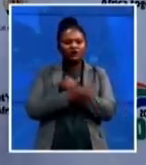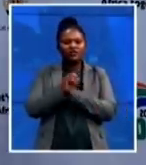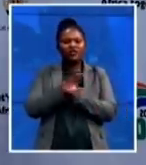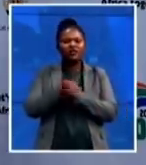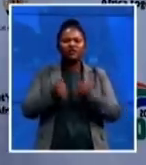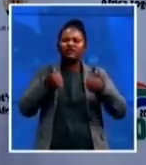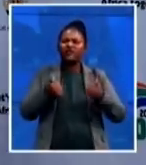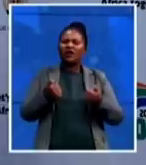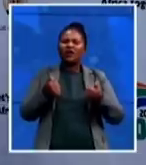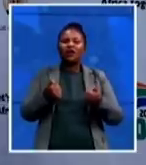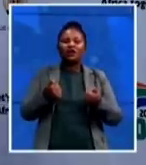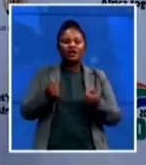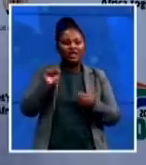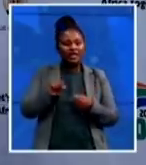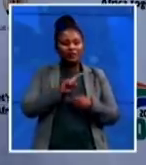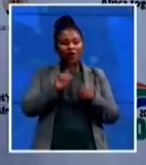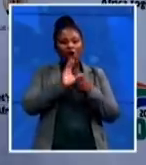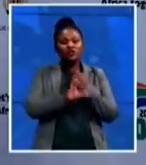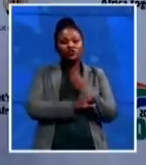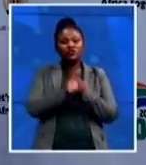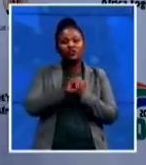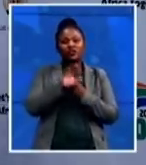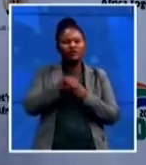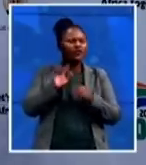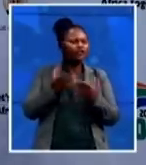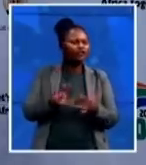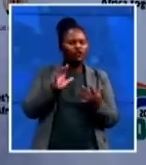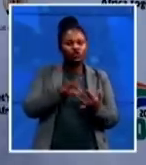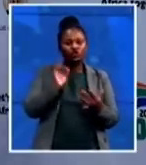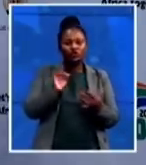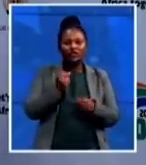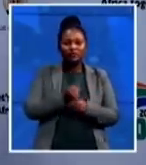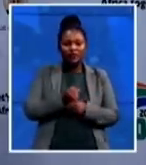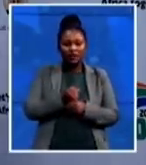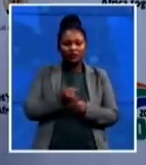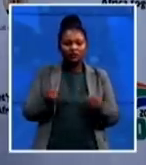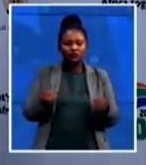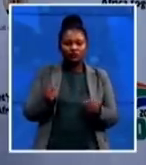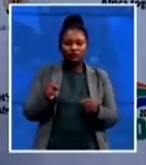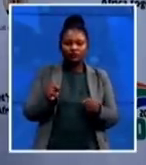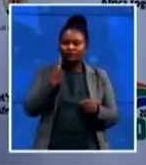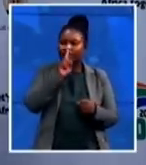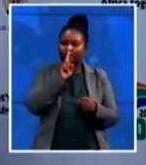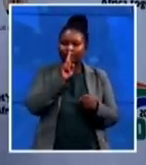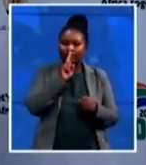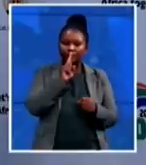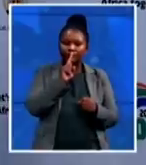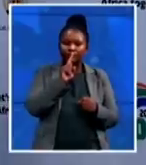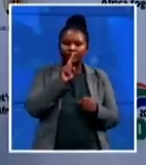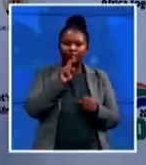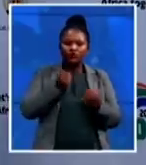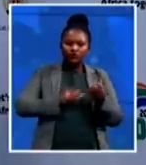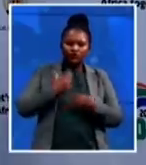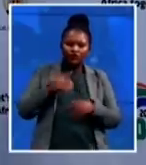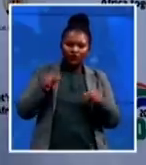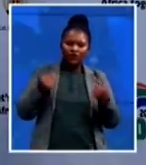country made a choice, either shutting up people or engaging with them for proper leadership. Because once you shut up people,